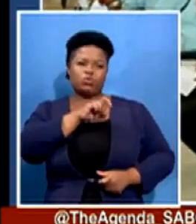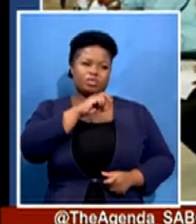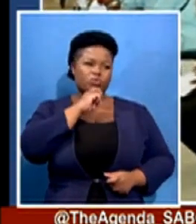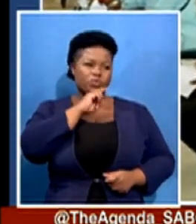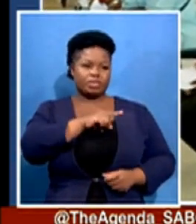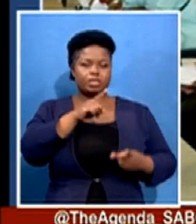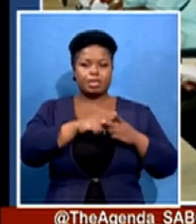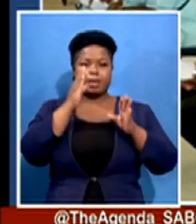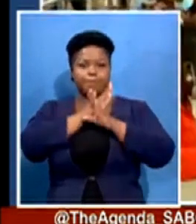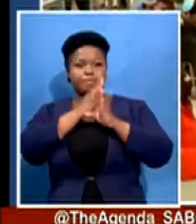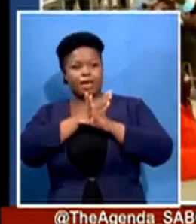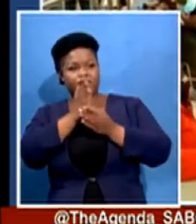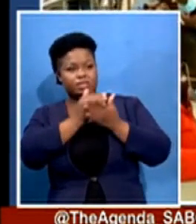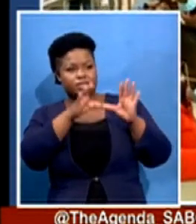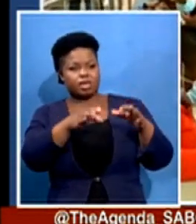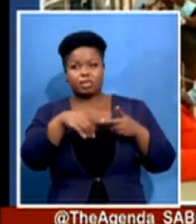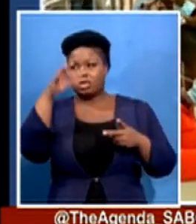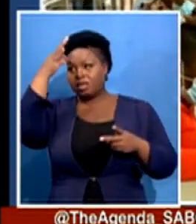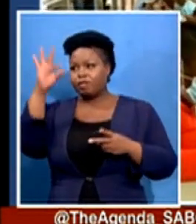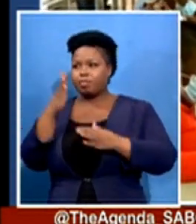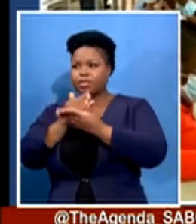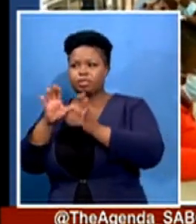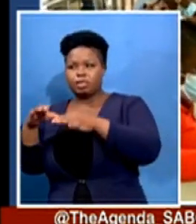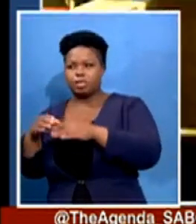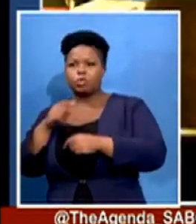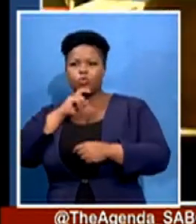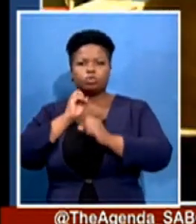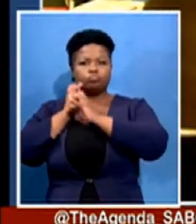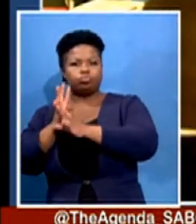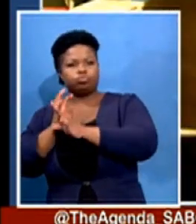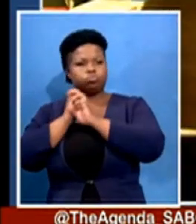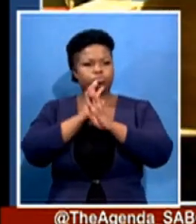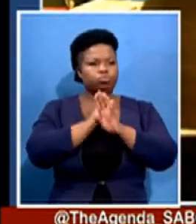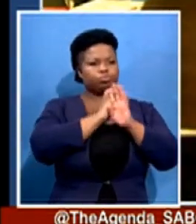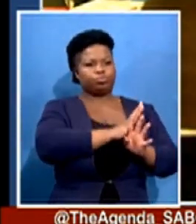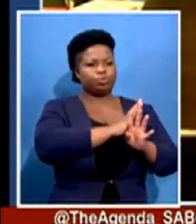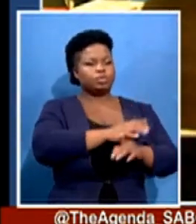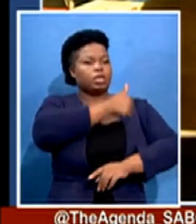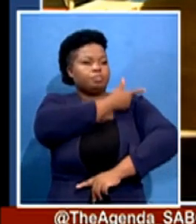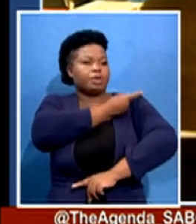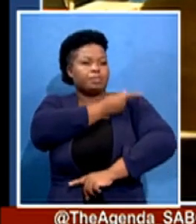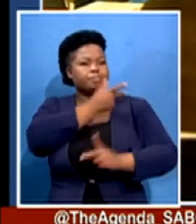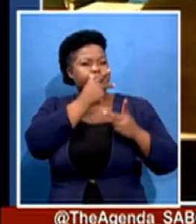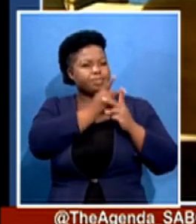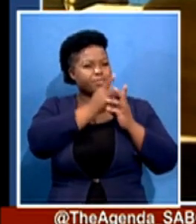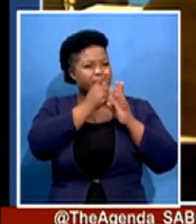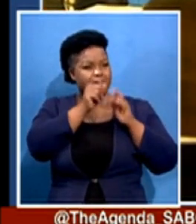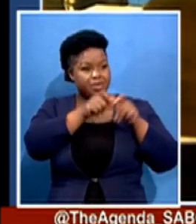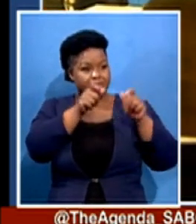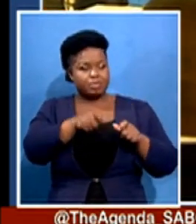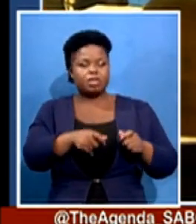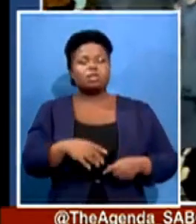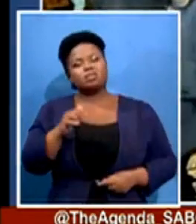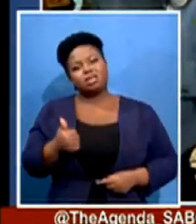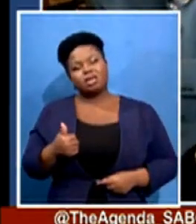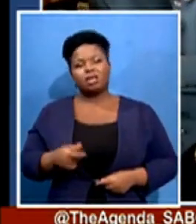to roll out, we're going to be looking at clinics. We're going to be looking at possibly non-health facilities that have got a lot of space. People